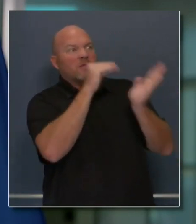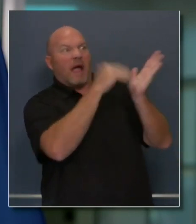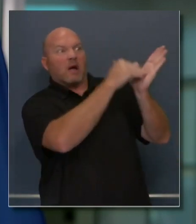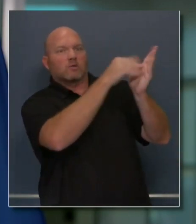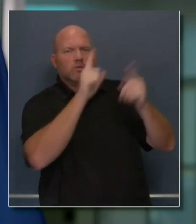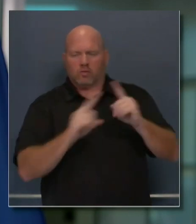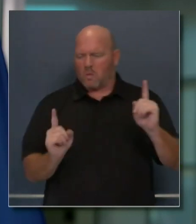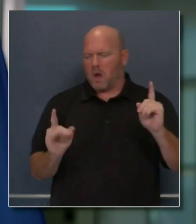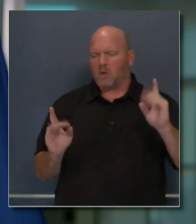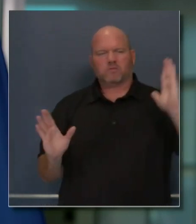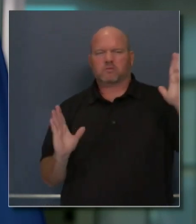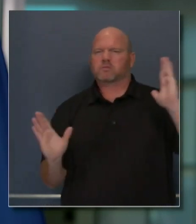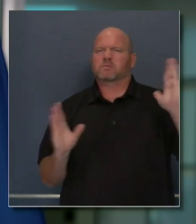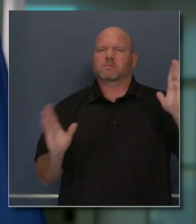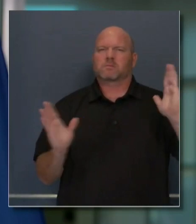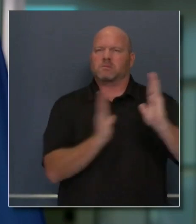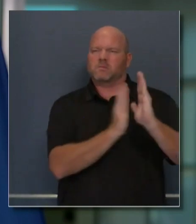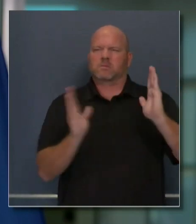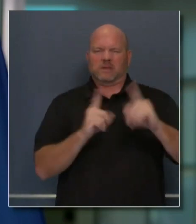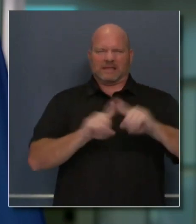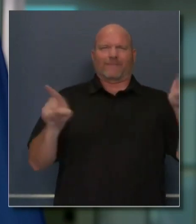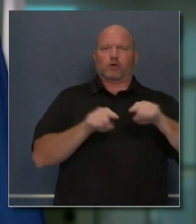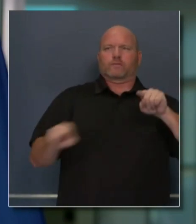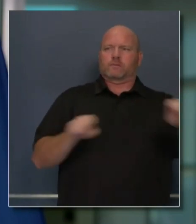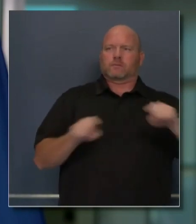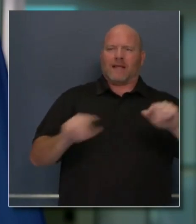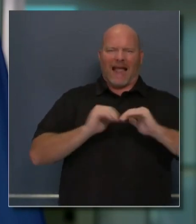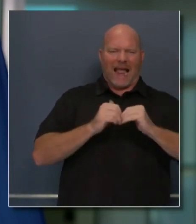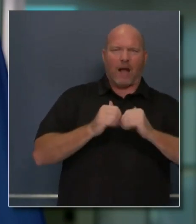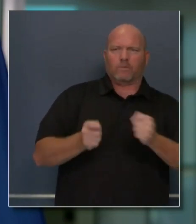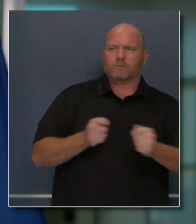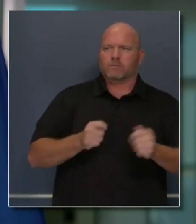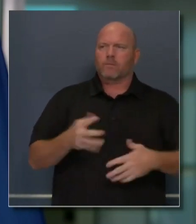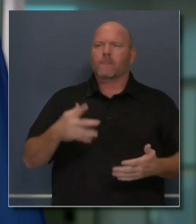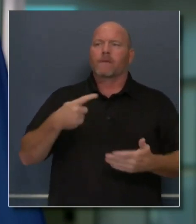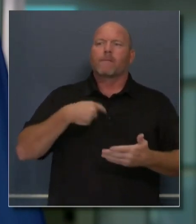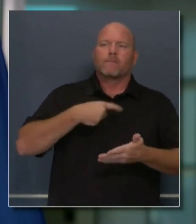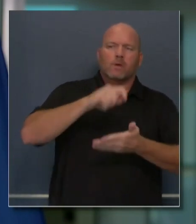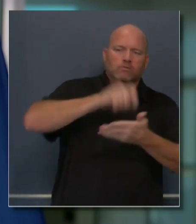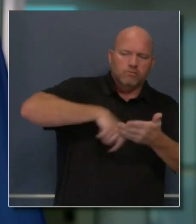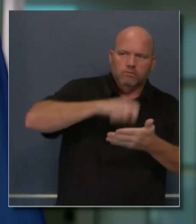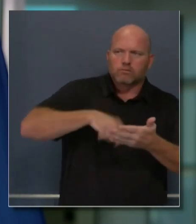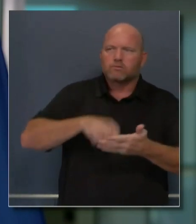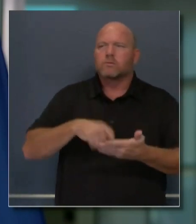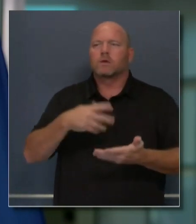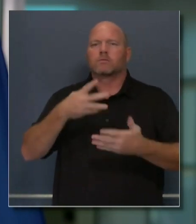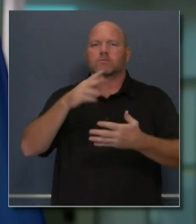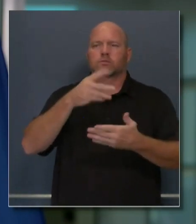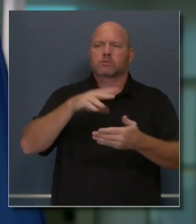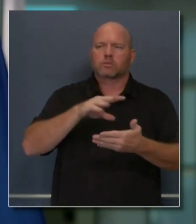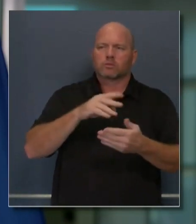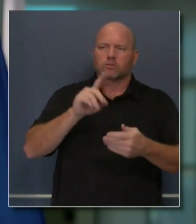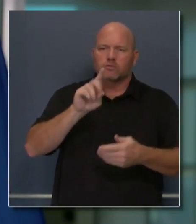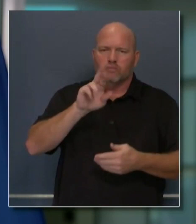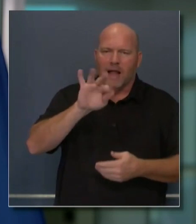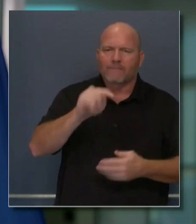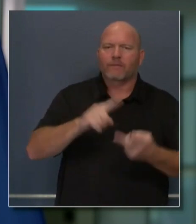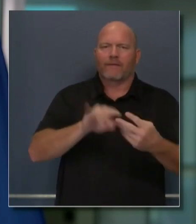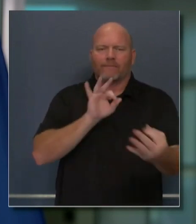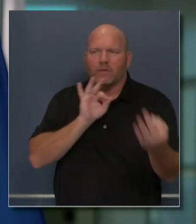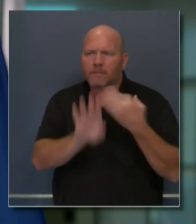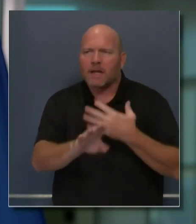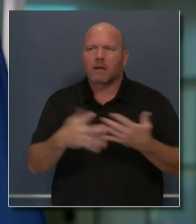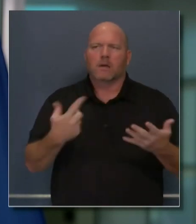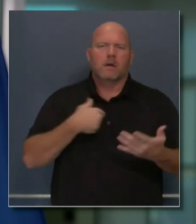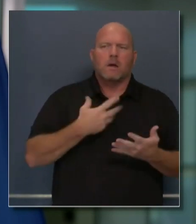so we're going back and forth. We've had guidelines. We put out drafts. We got a lot of feedback on those draft guidelines. Folks asked us for more time. They